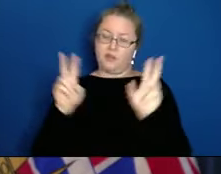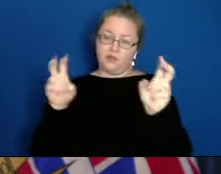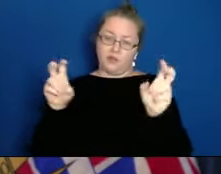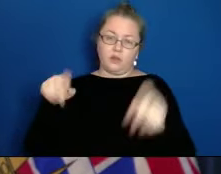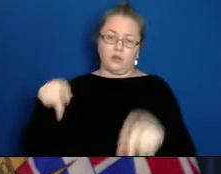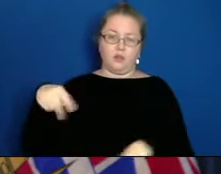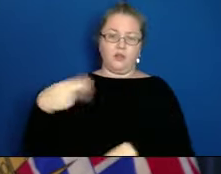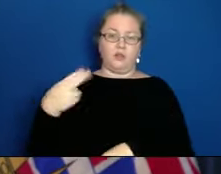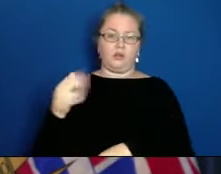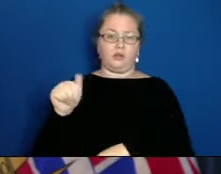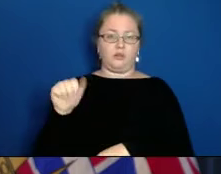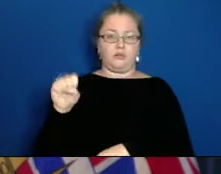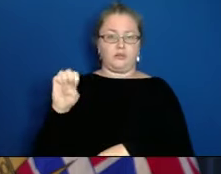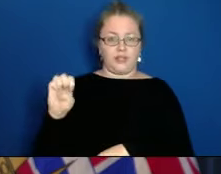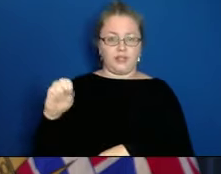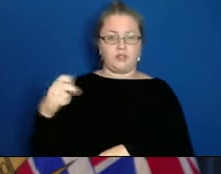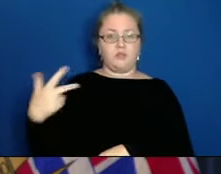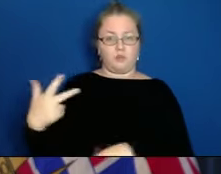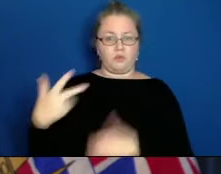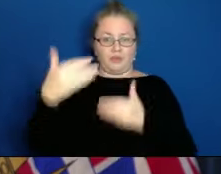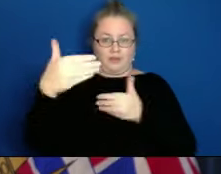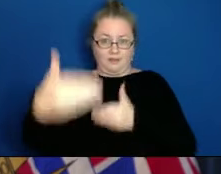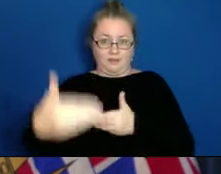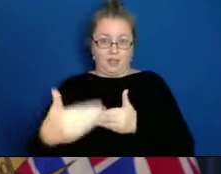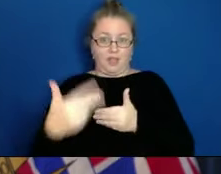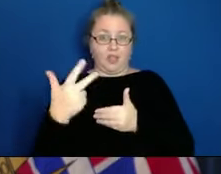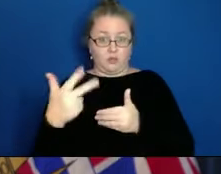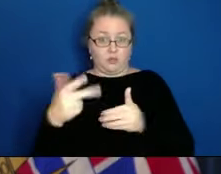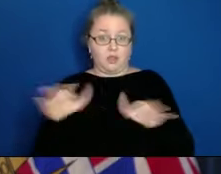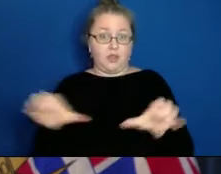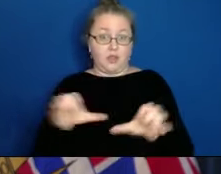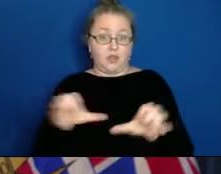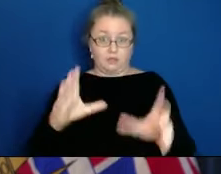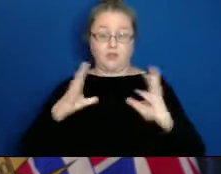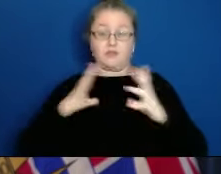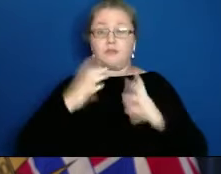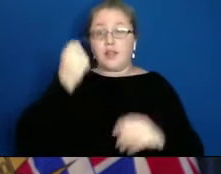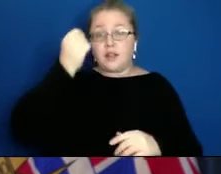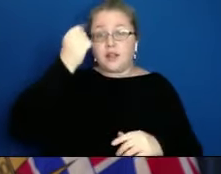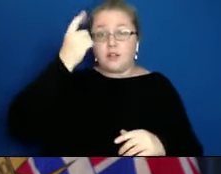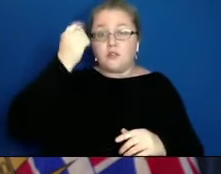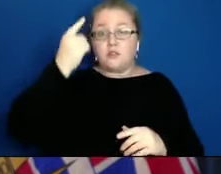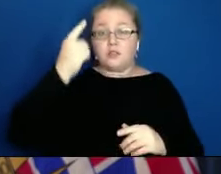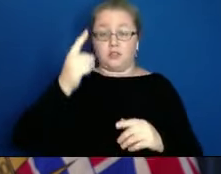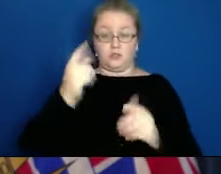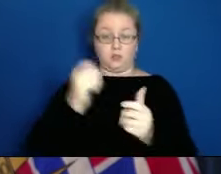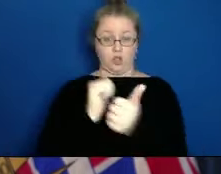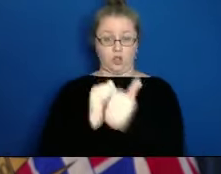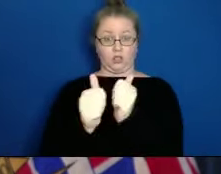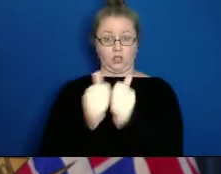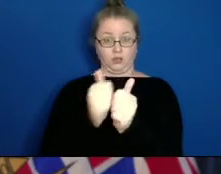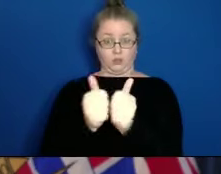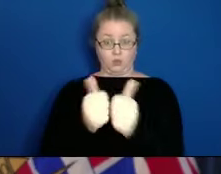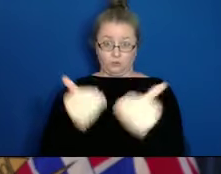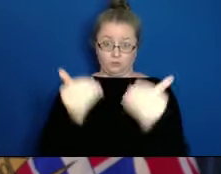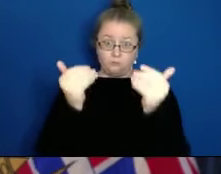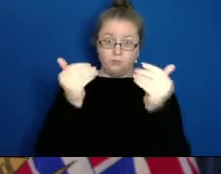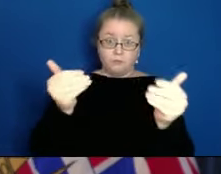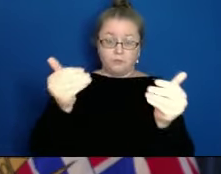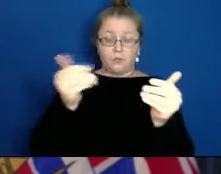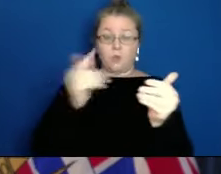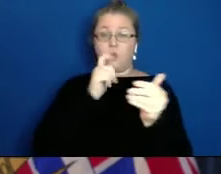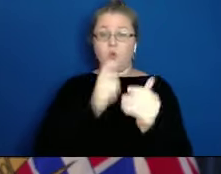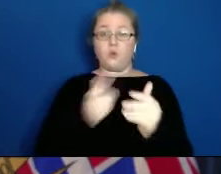the exceptions. There are to be no spectators at indoor or outdoor sports, and there will be